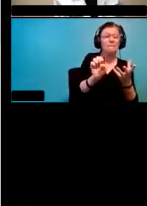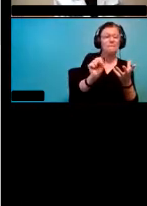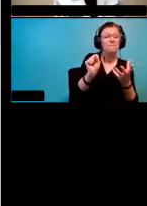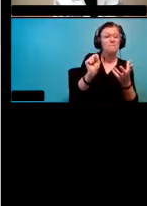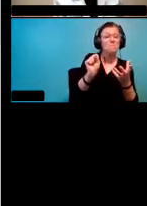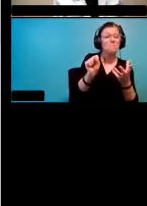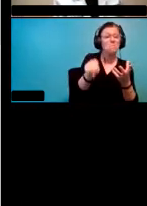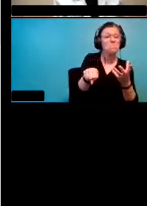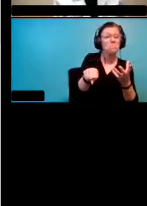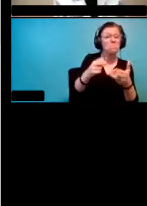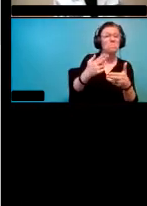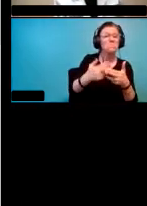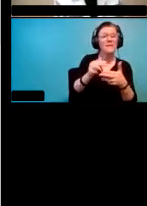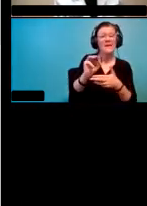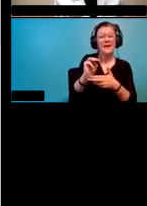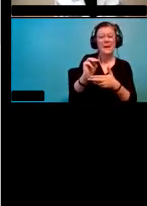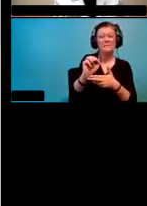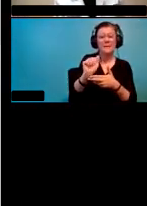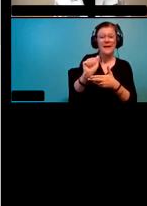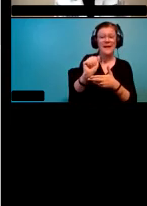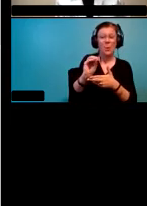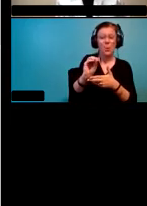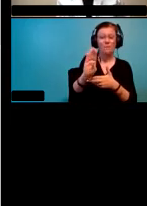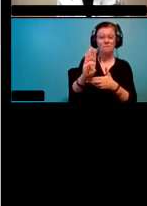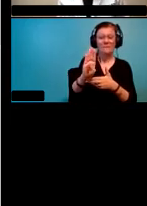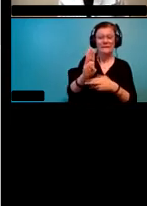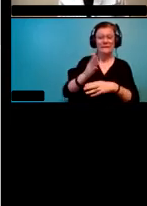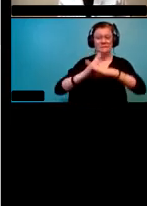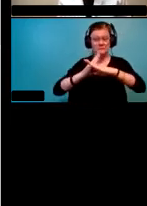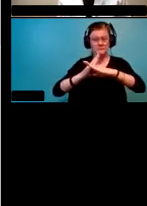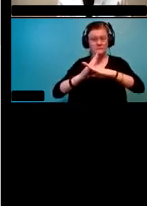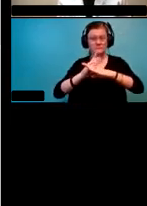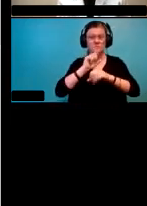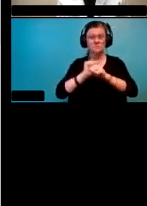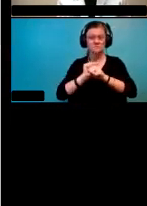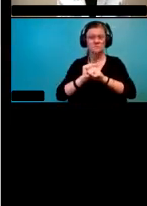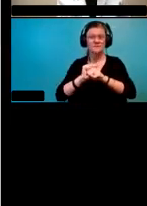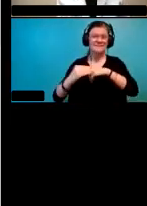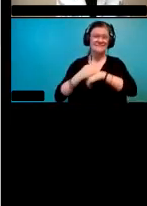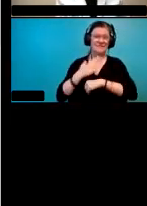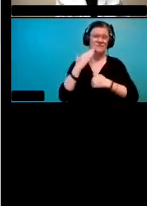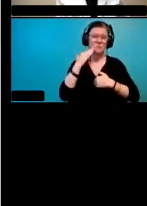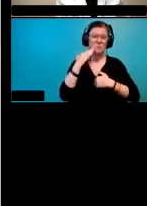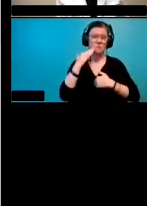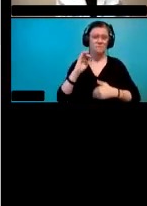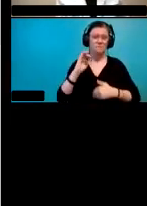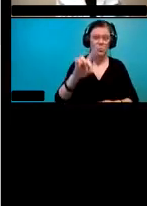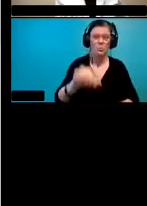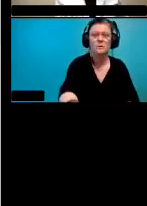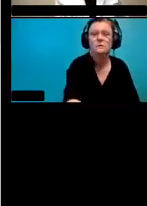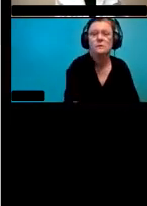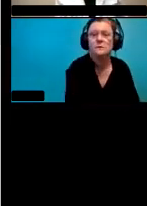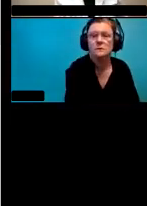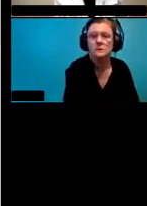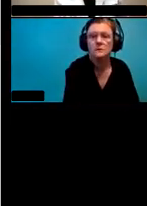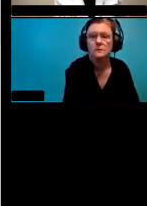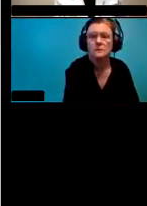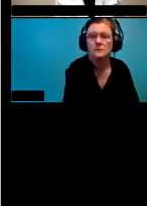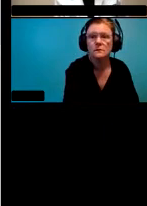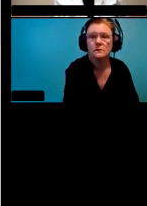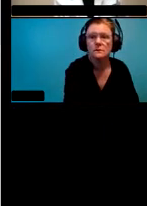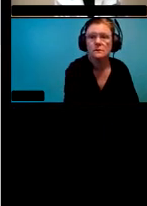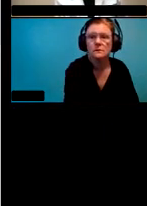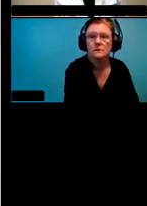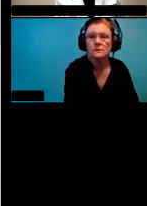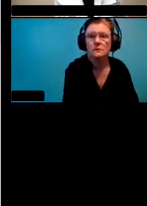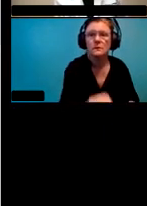It is a what we call an MAOB inhibitor. And so it has a mood effect for people. It can improve mood,